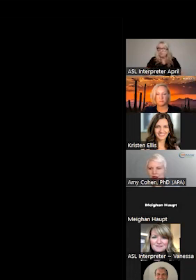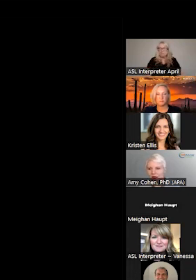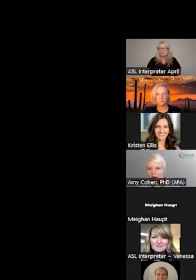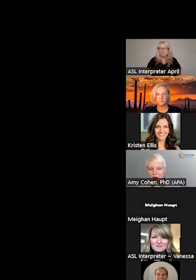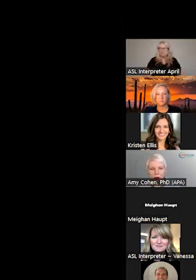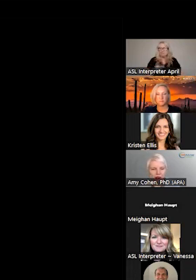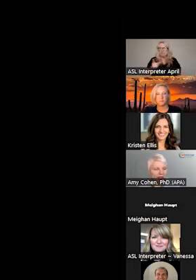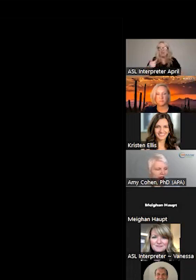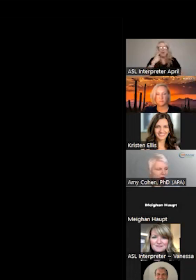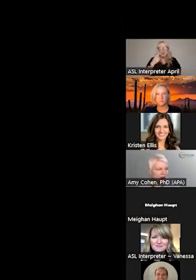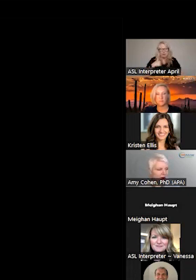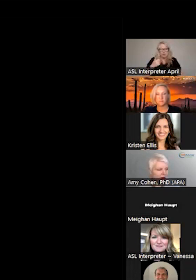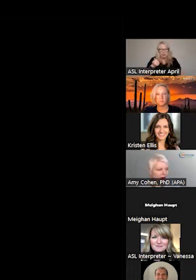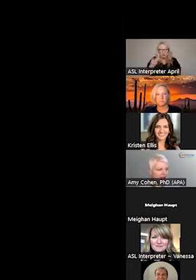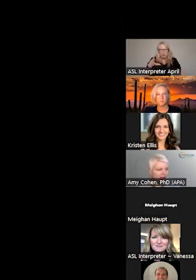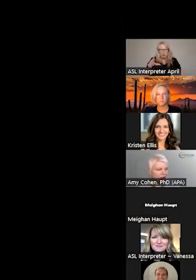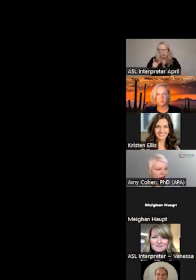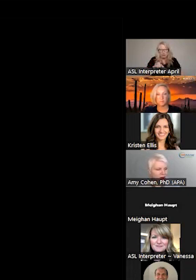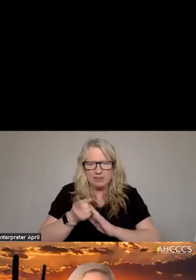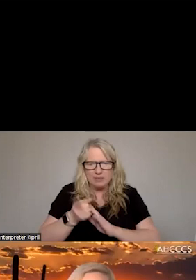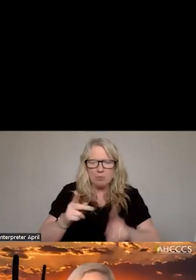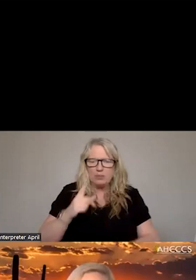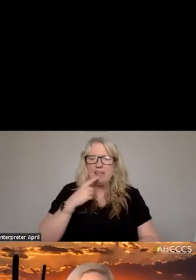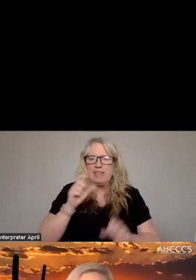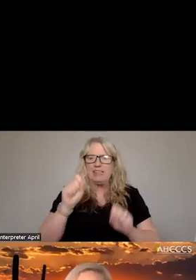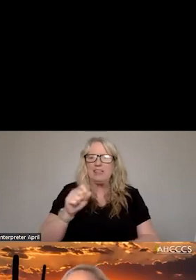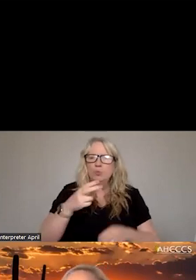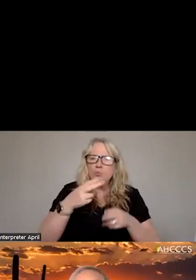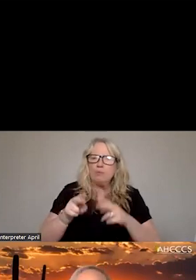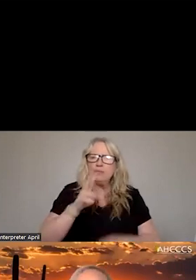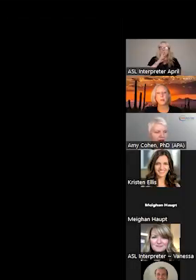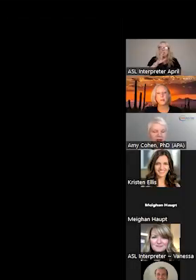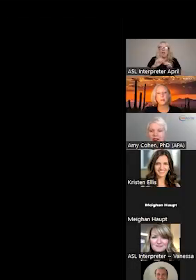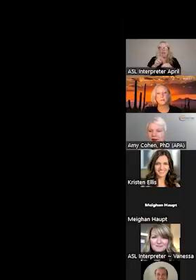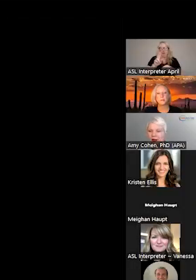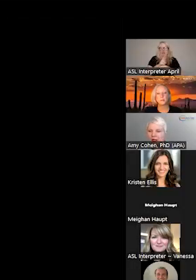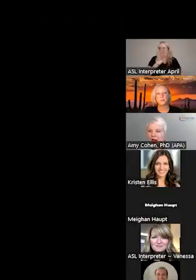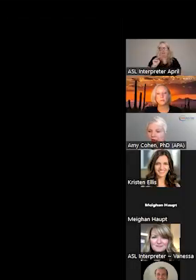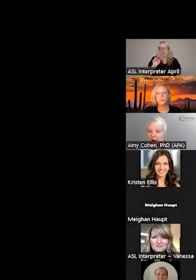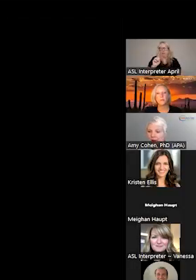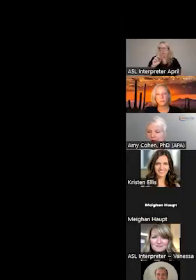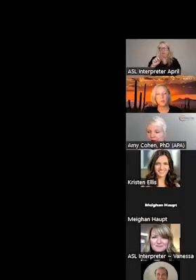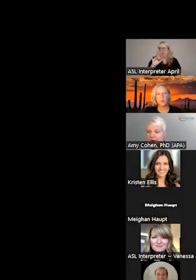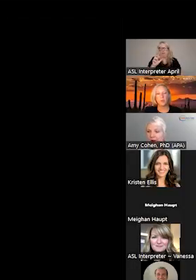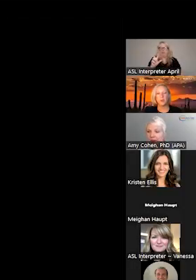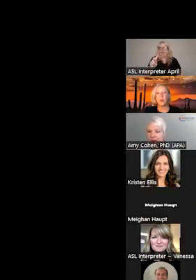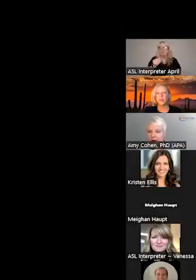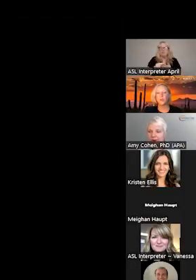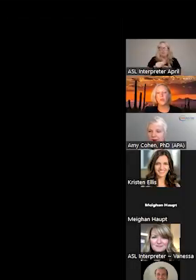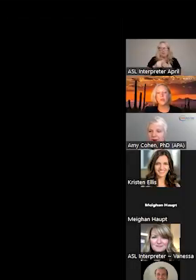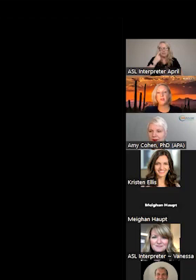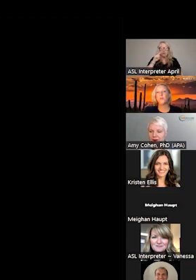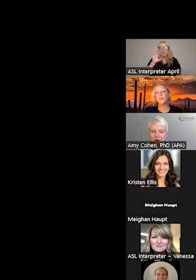Jamie, we just have a few seconds, but someone said, can you just speak briefly about how you've used Medicaid funding for the line? Yeah,